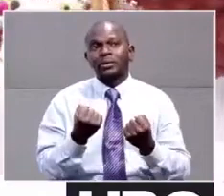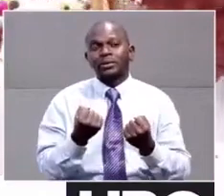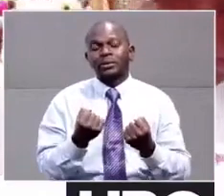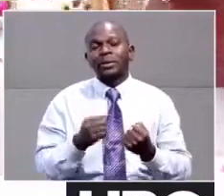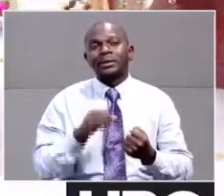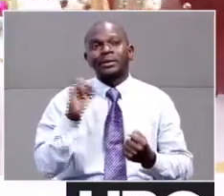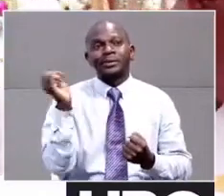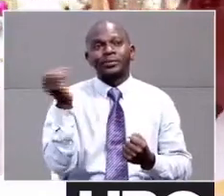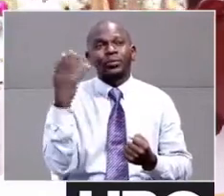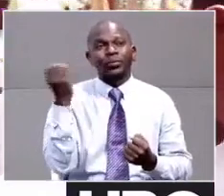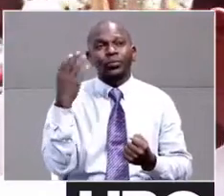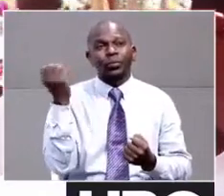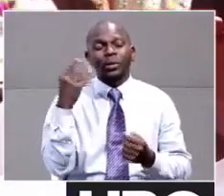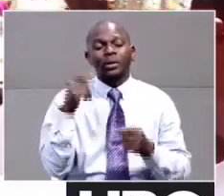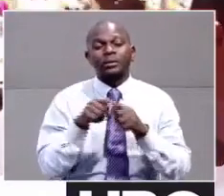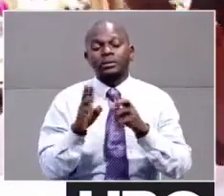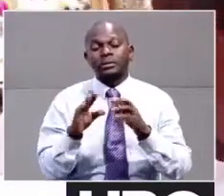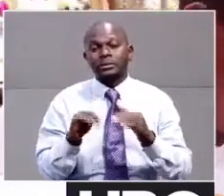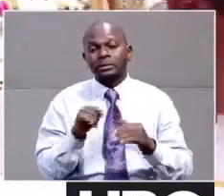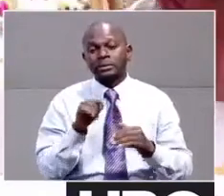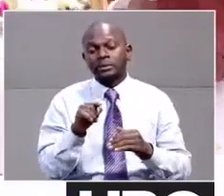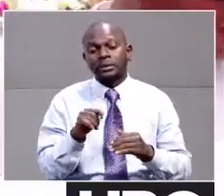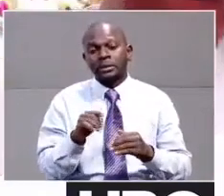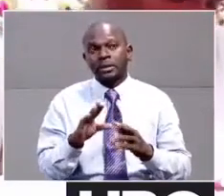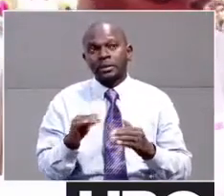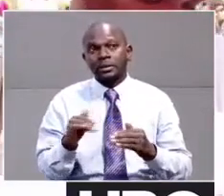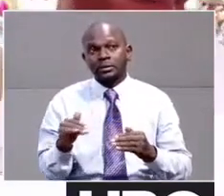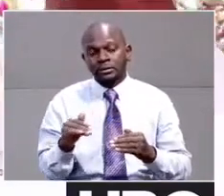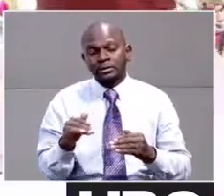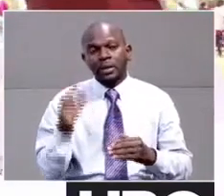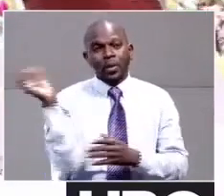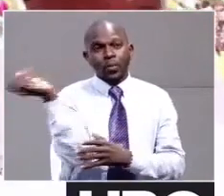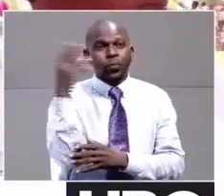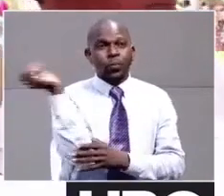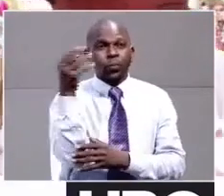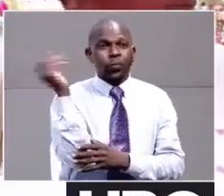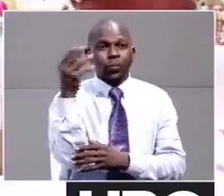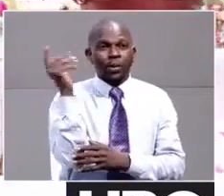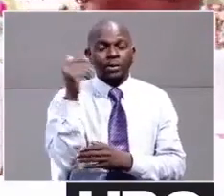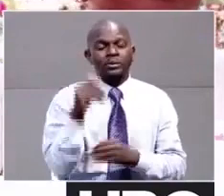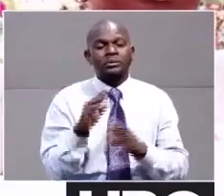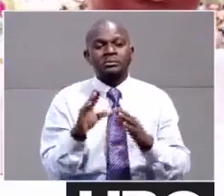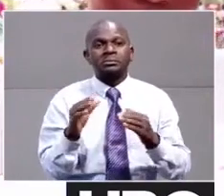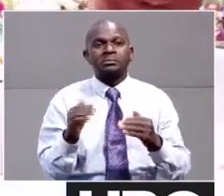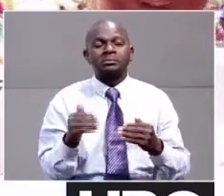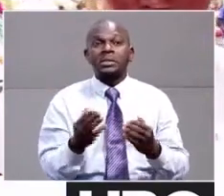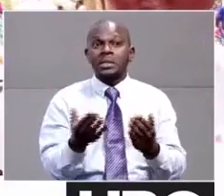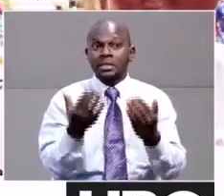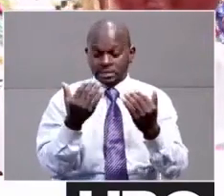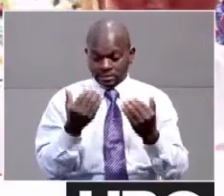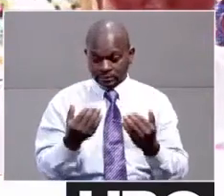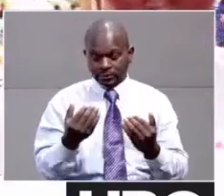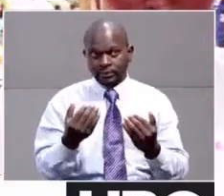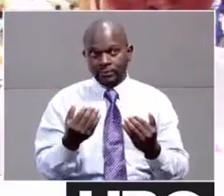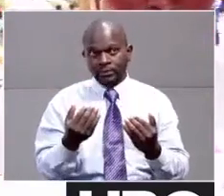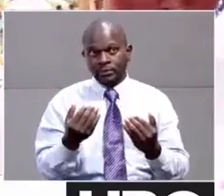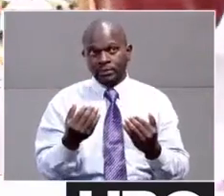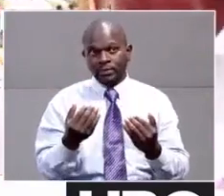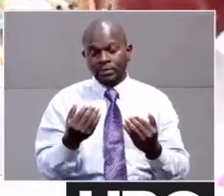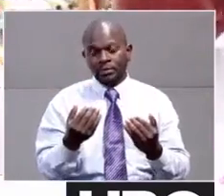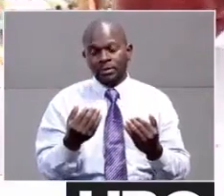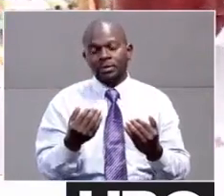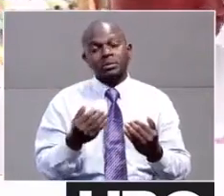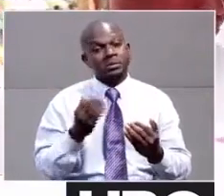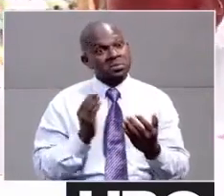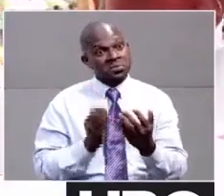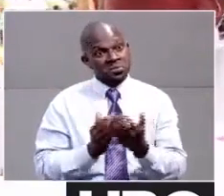highway. I have noticed once they put these sirens, then they think that is now a